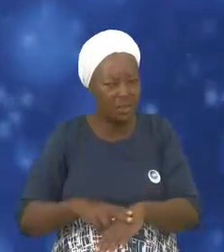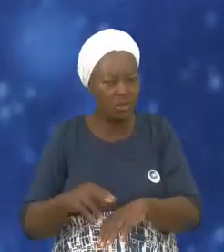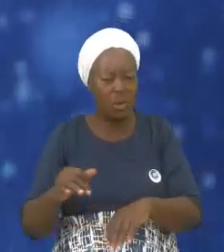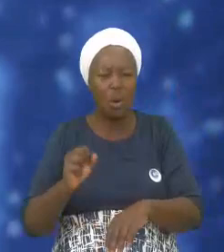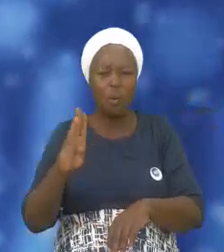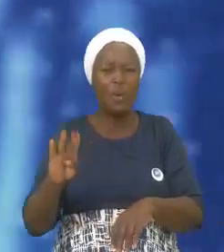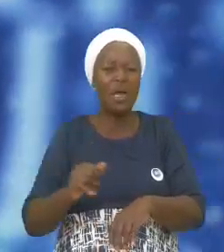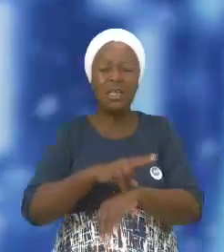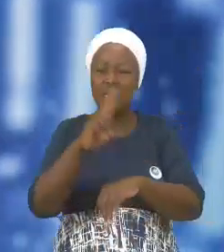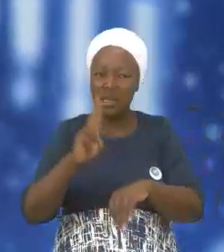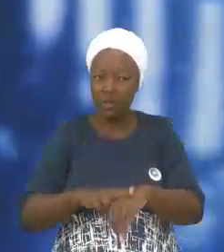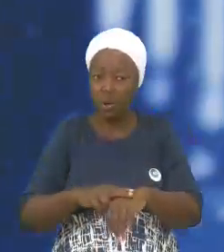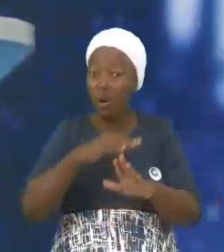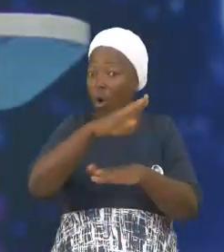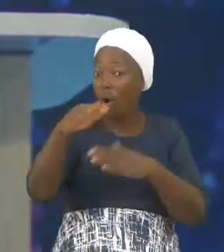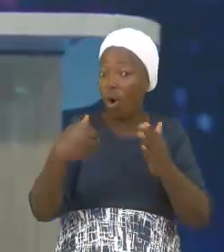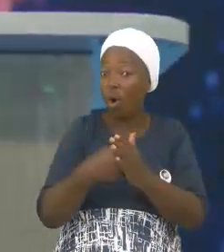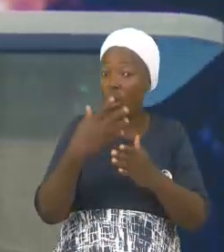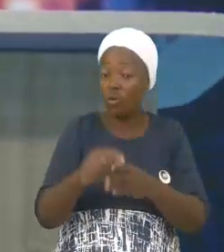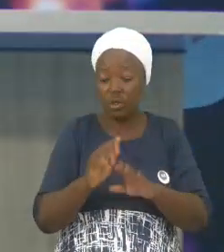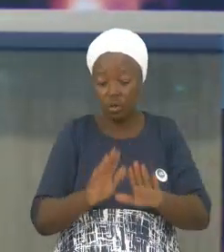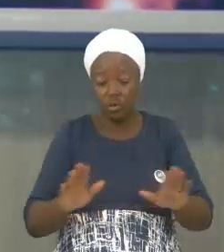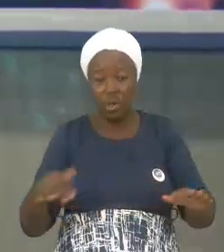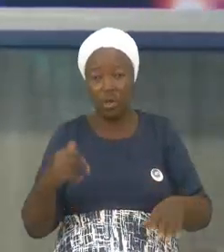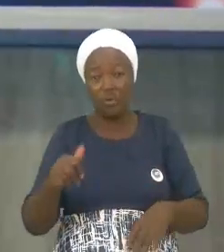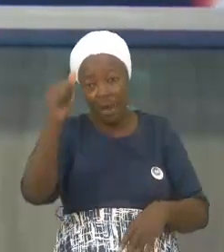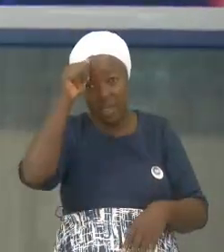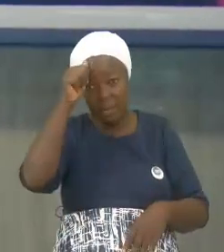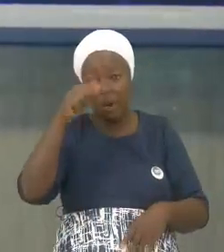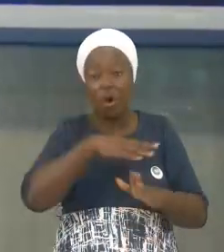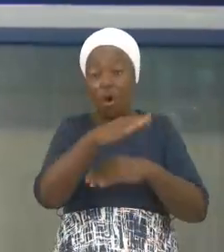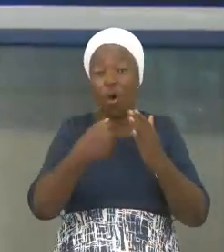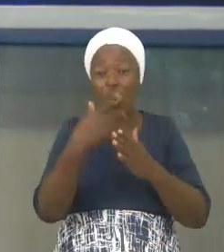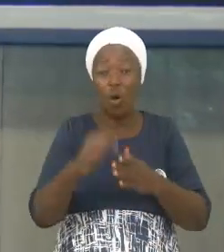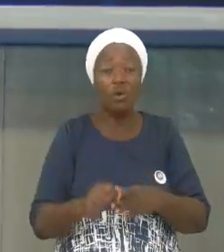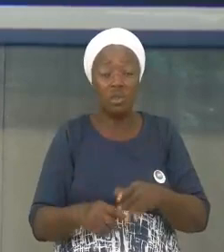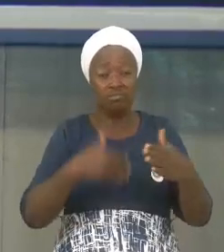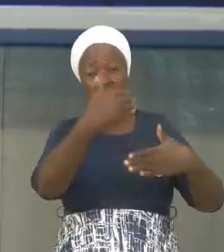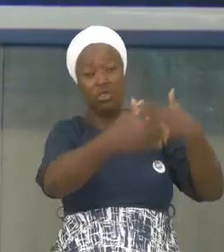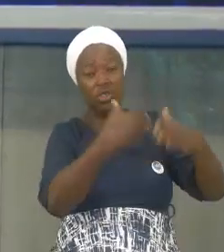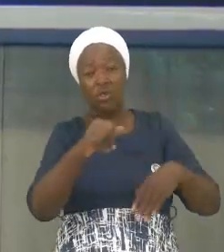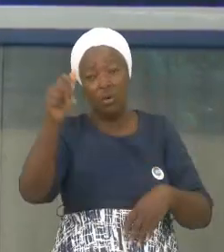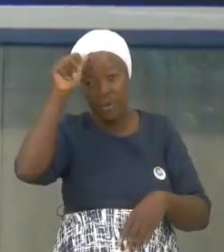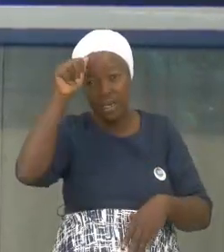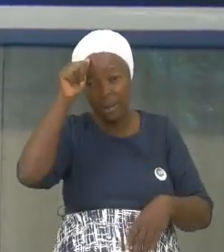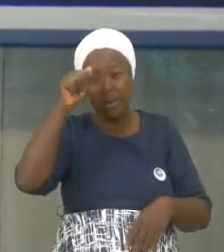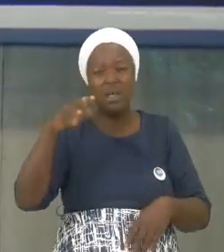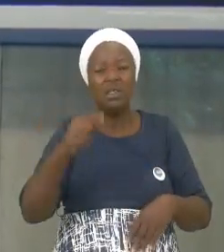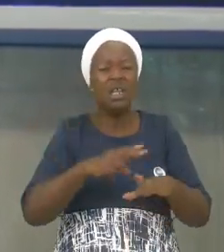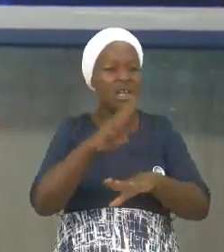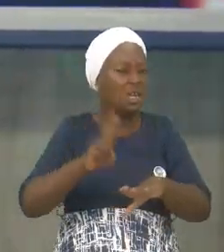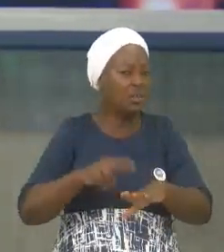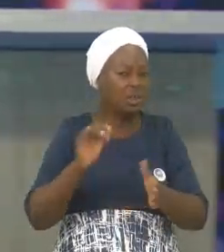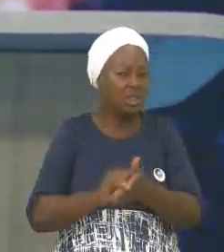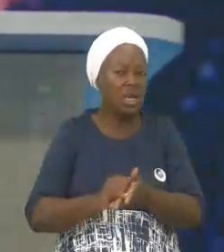by nature, all the offsprings of Adam, all the descendants of Adam, the nature we